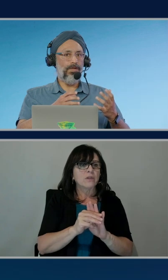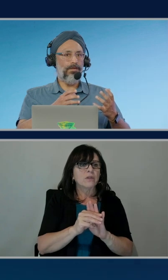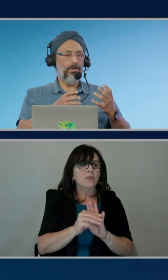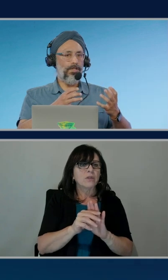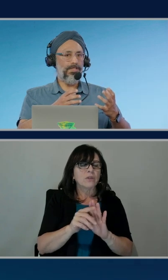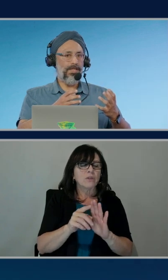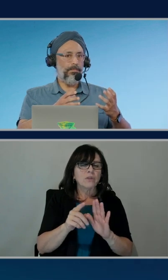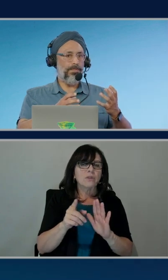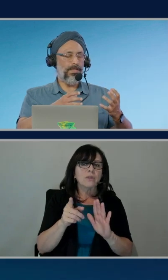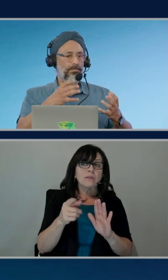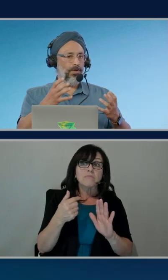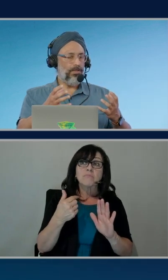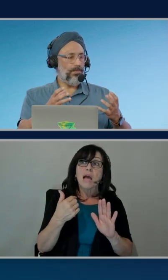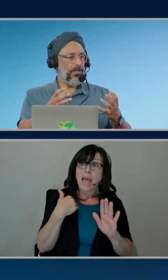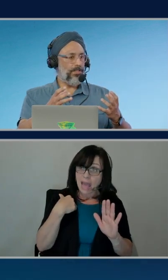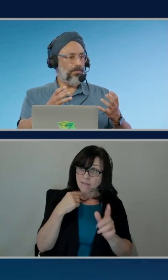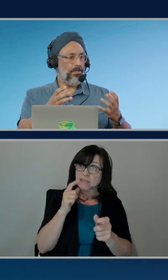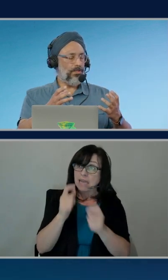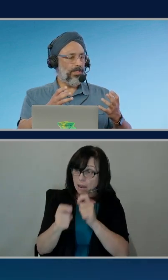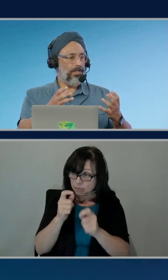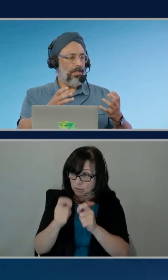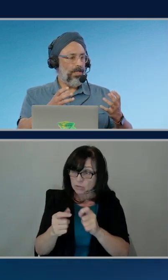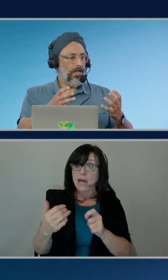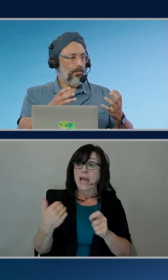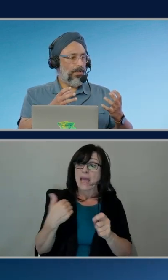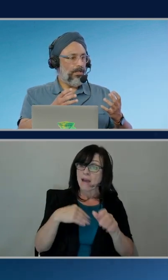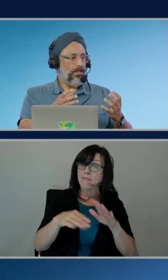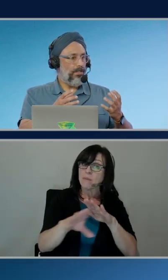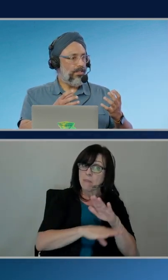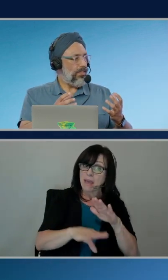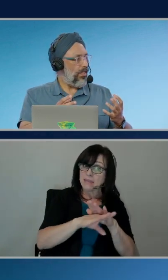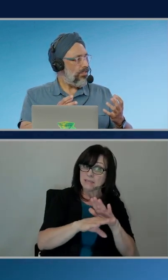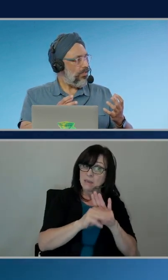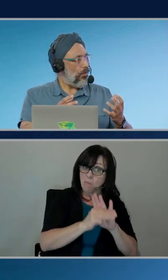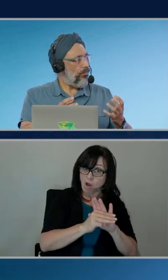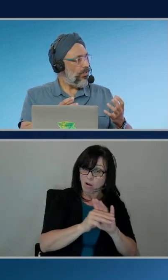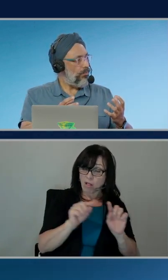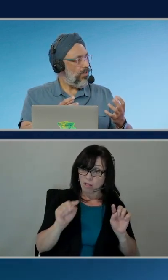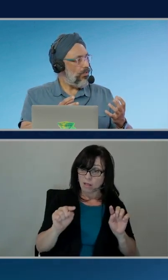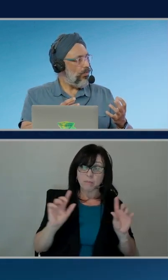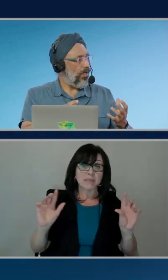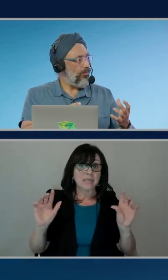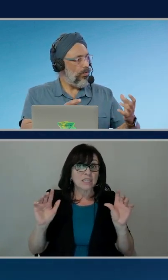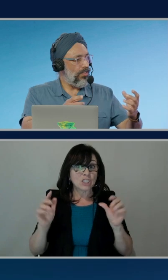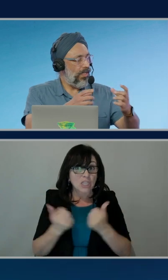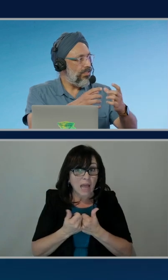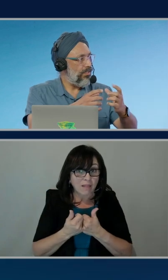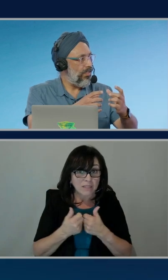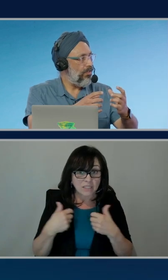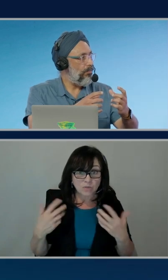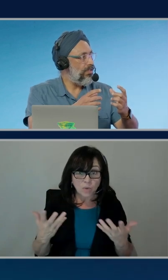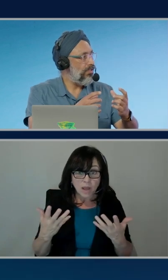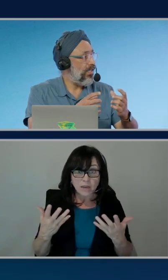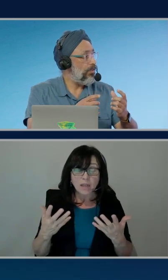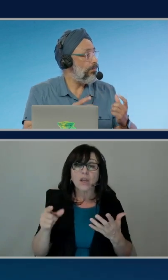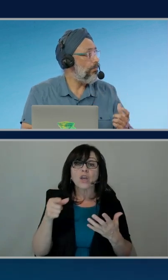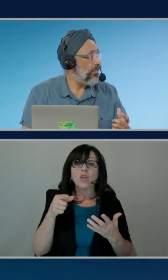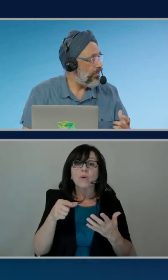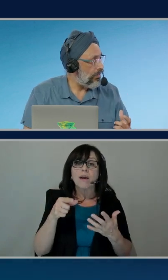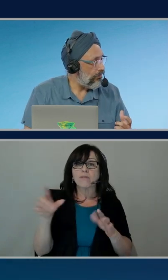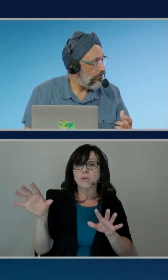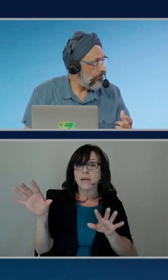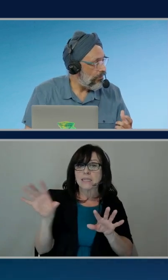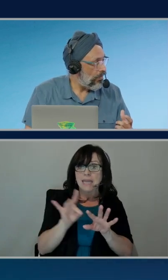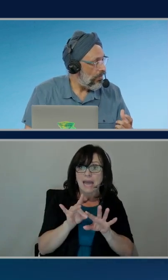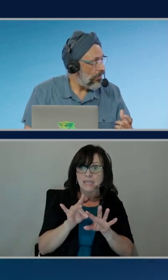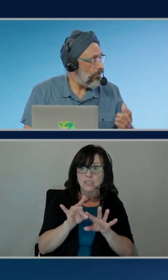hey, okay, I've got these adapters, I've got this base model, right? But the challenge has always been you have to attach it and it remains attached